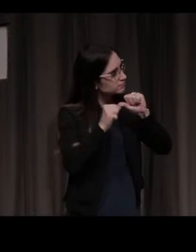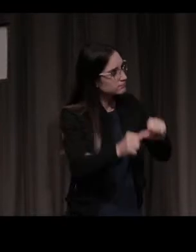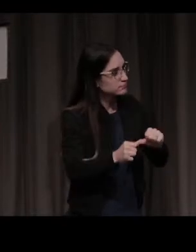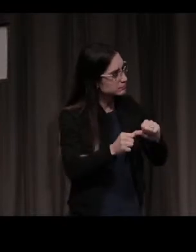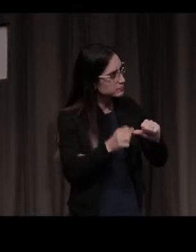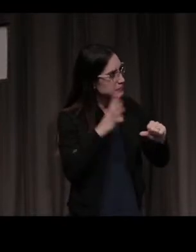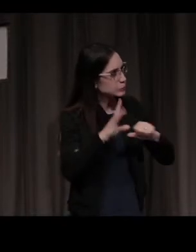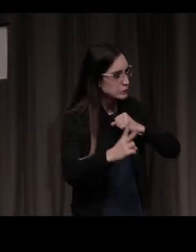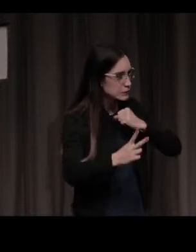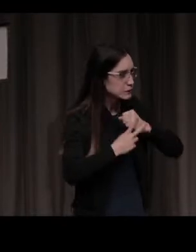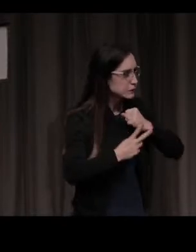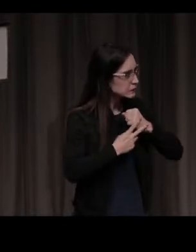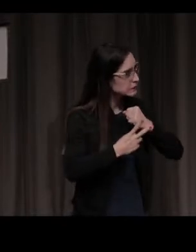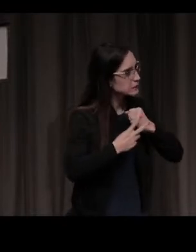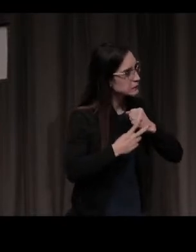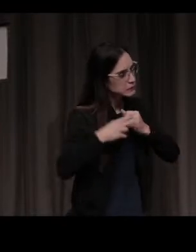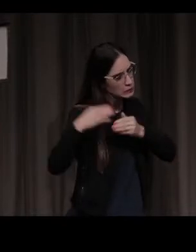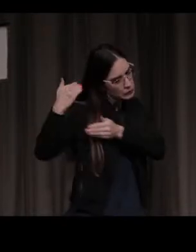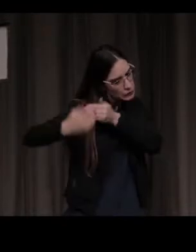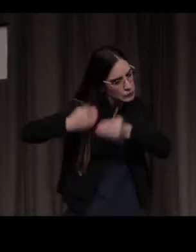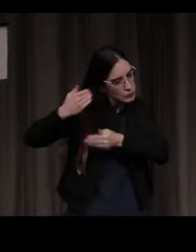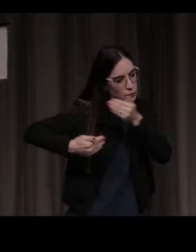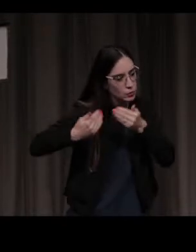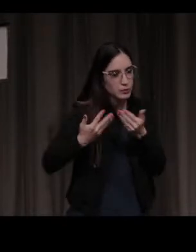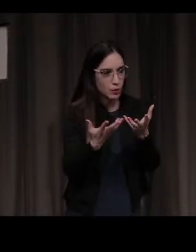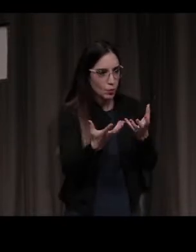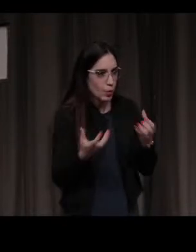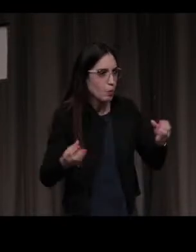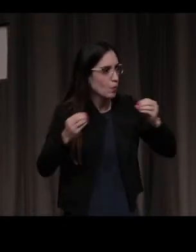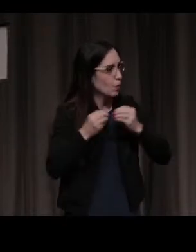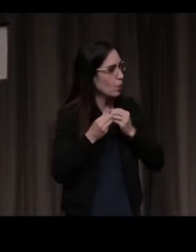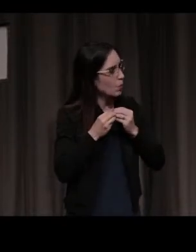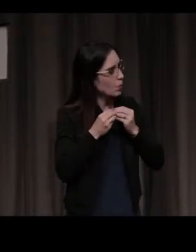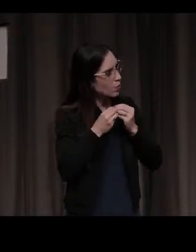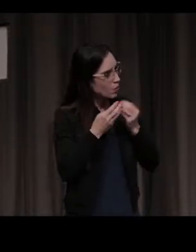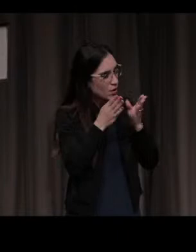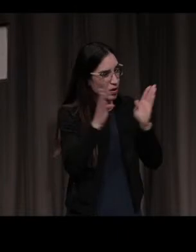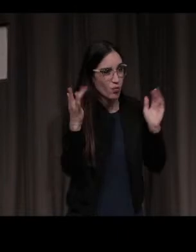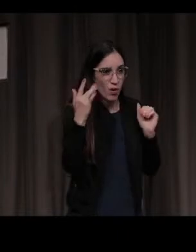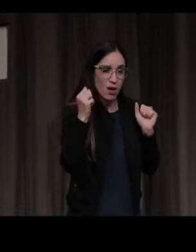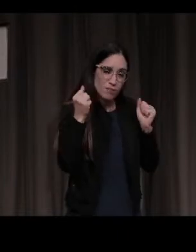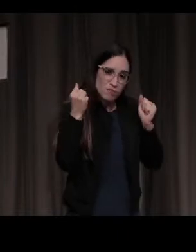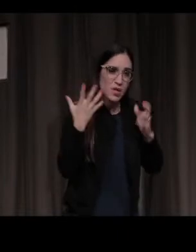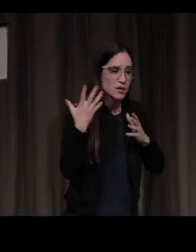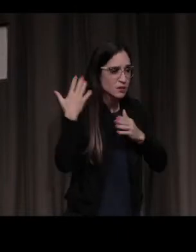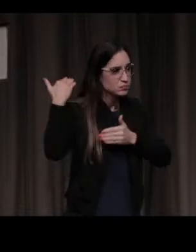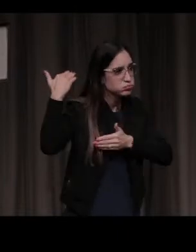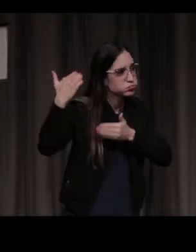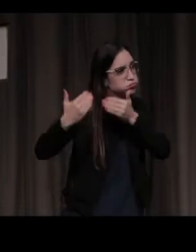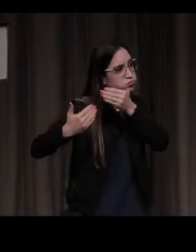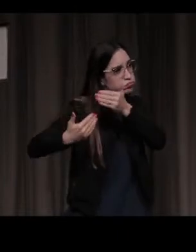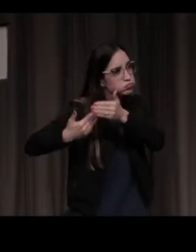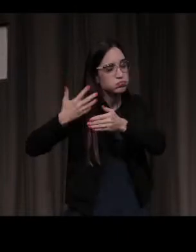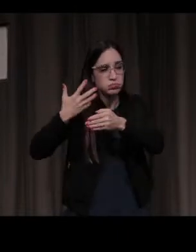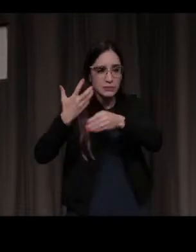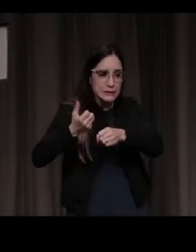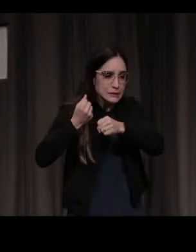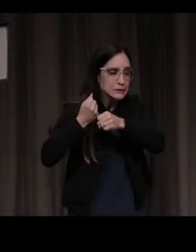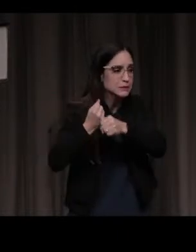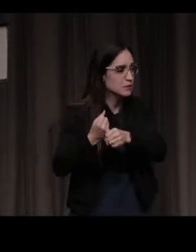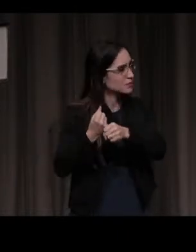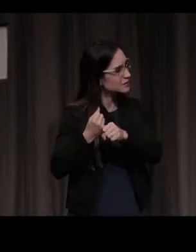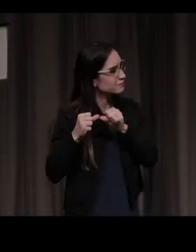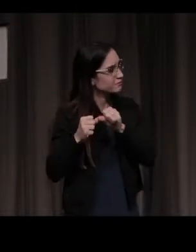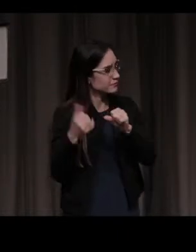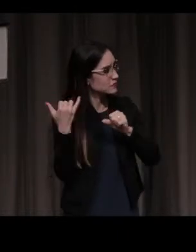like carving out a space for themselves because they've had to for hundreds and hundreds of years. So I just feel absolutely